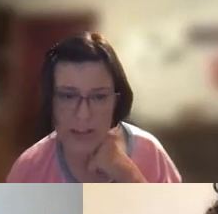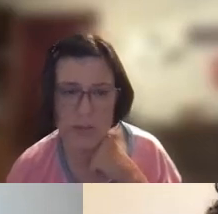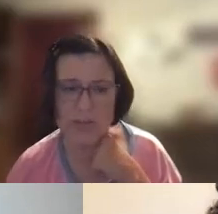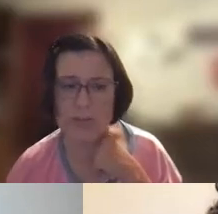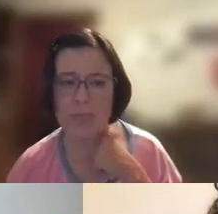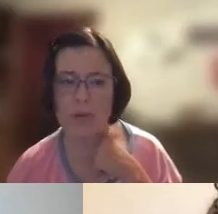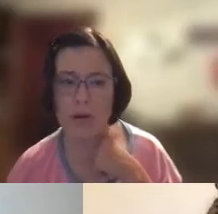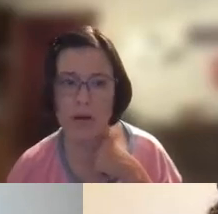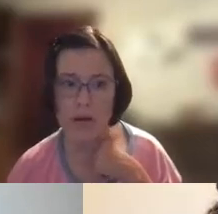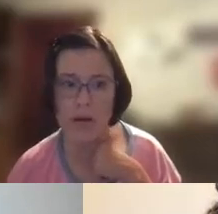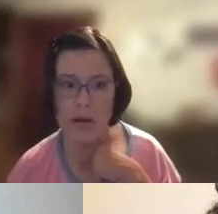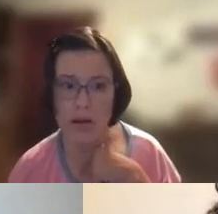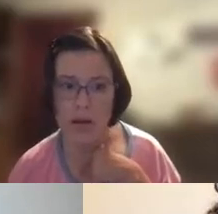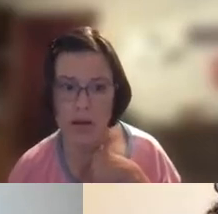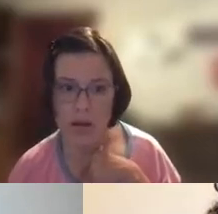Thanks. Thank you.